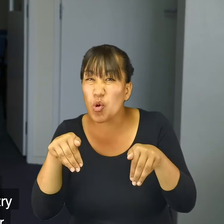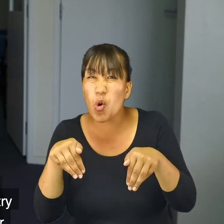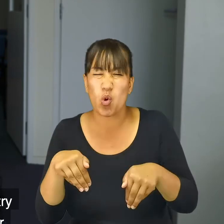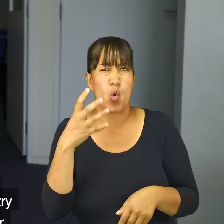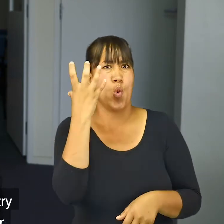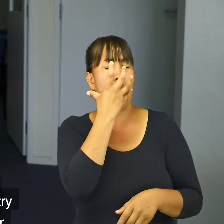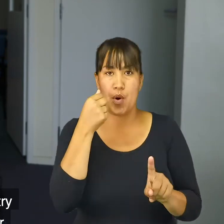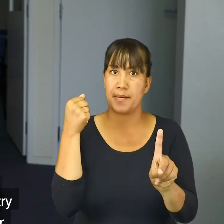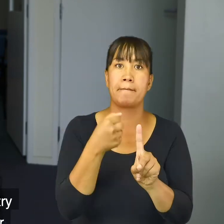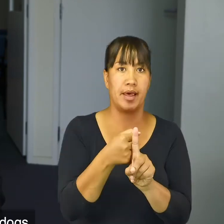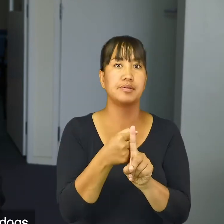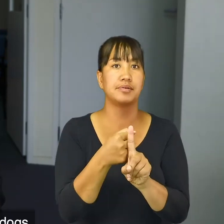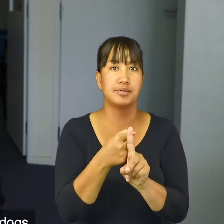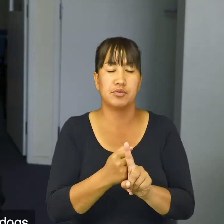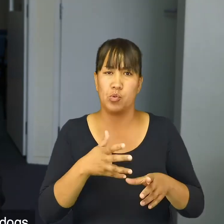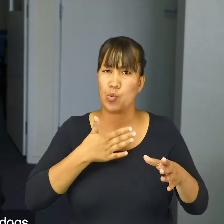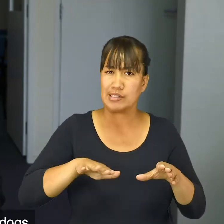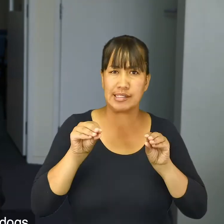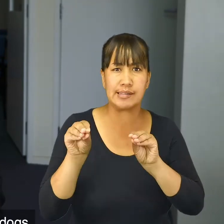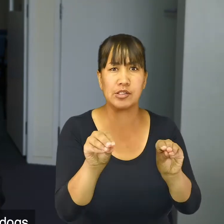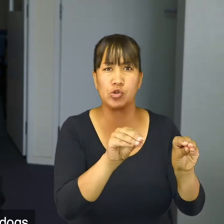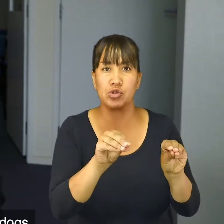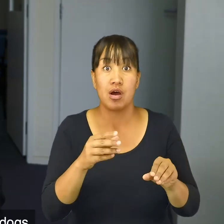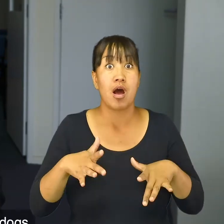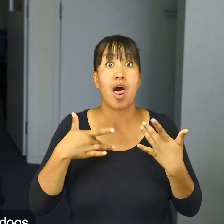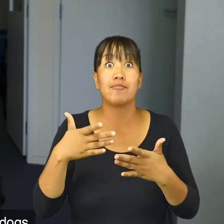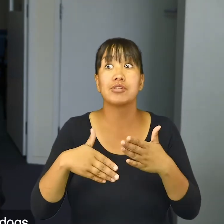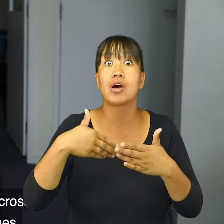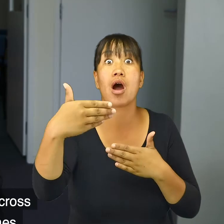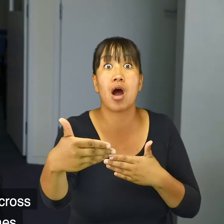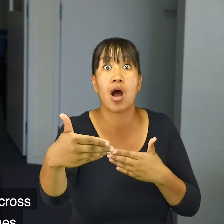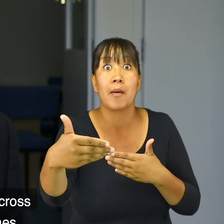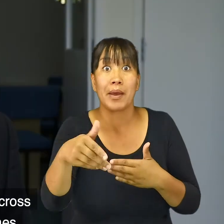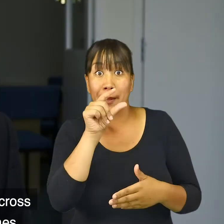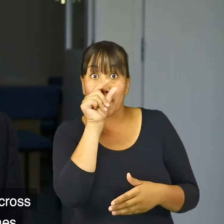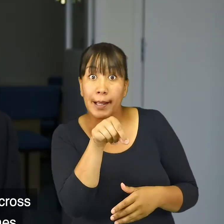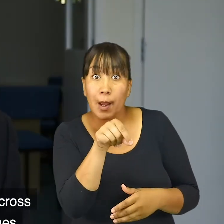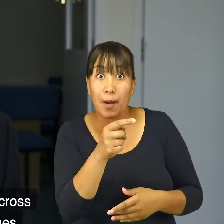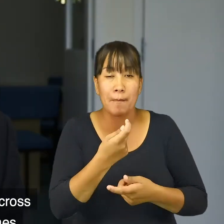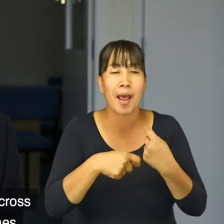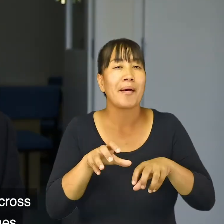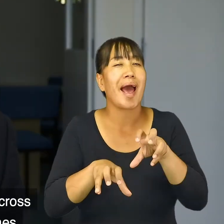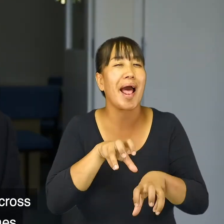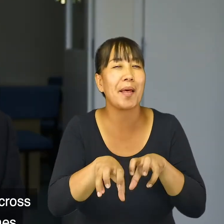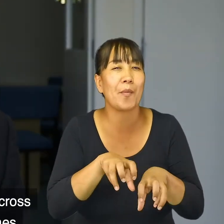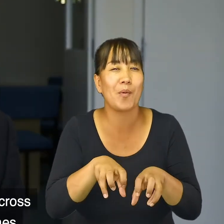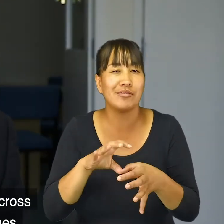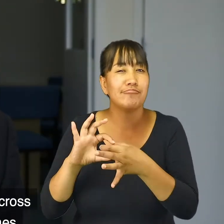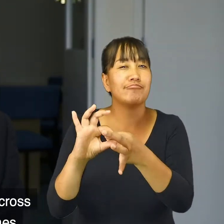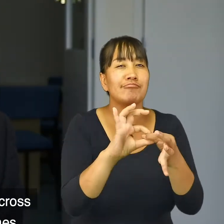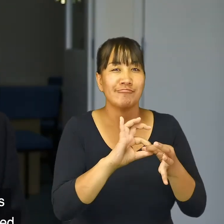country, but also the special danger it has from rodents and from dogs. And so I like to think across a lifetime